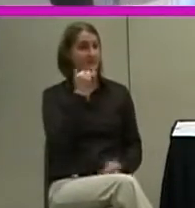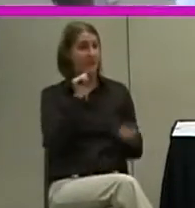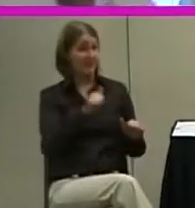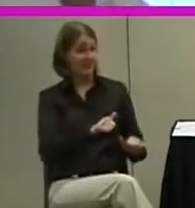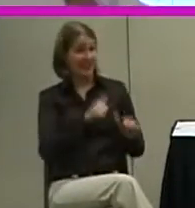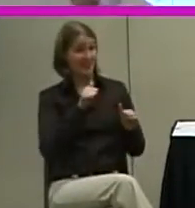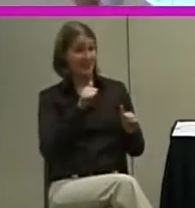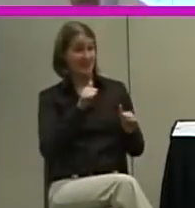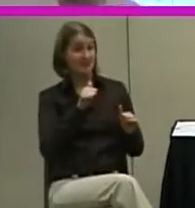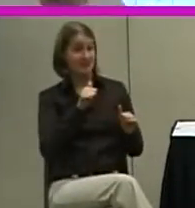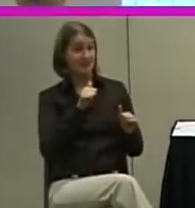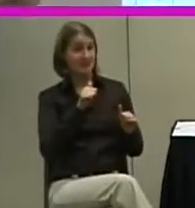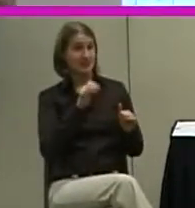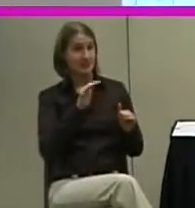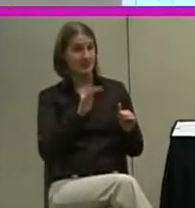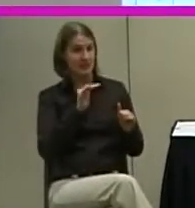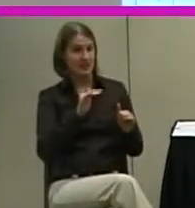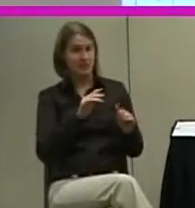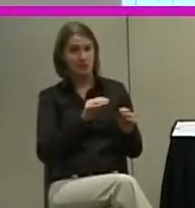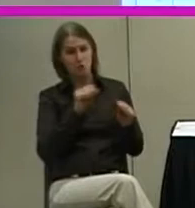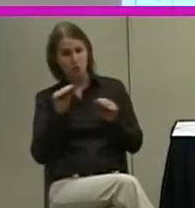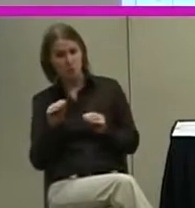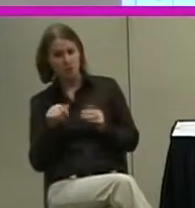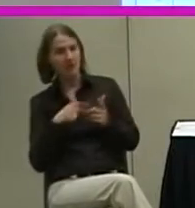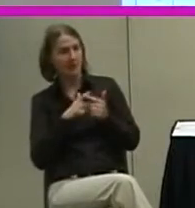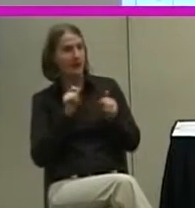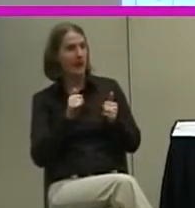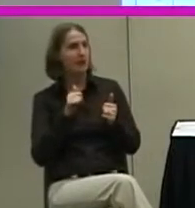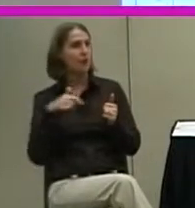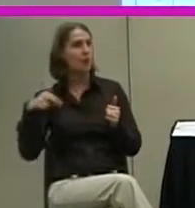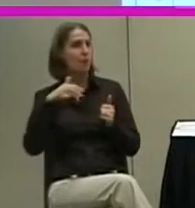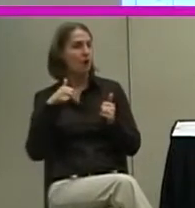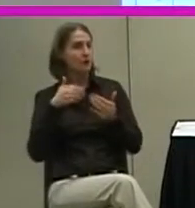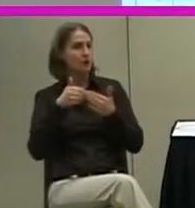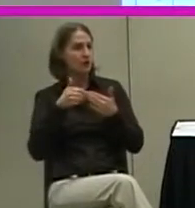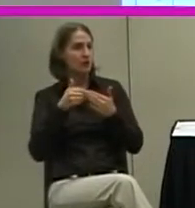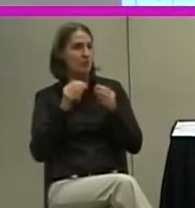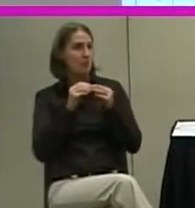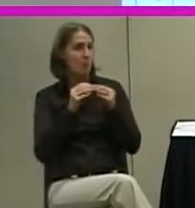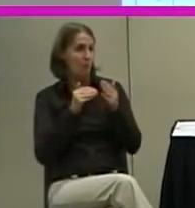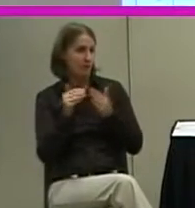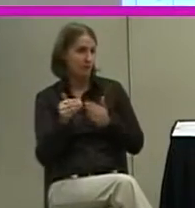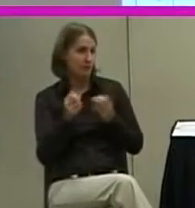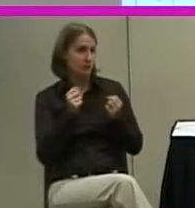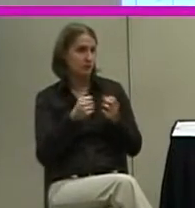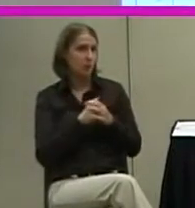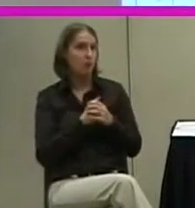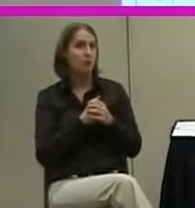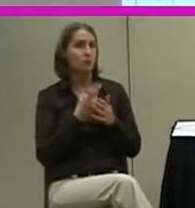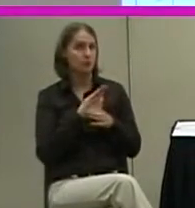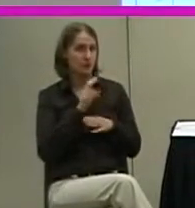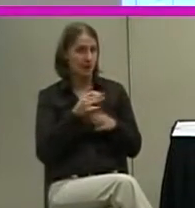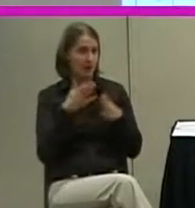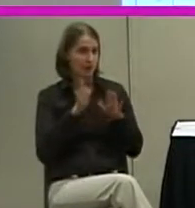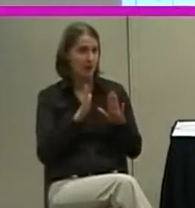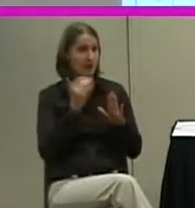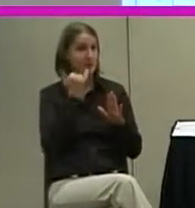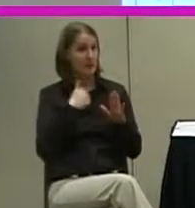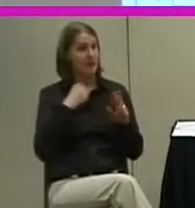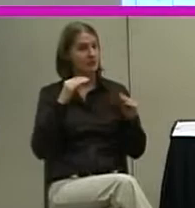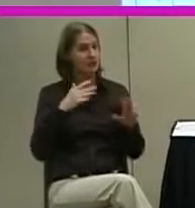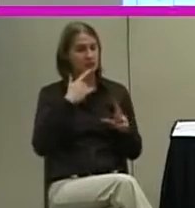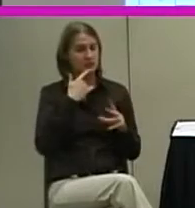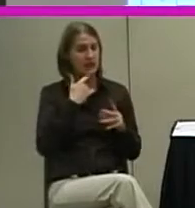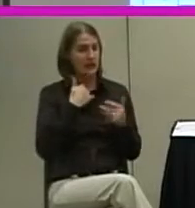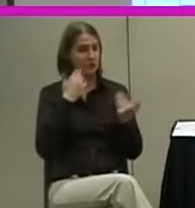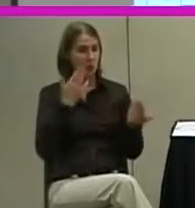that kid up in here, I'd walk by them more often, and there's my proximity. So I like to use this as a way, if you have a teacher saying, I don't know what to do